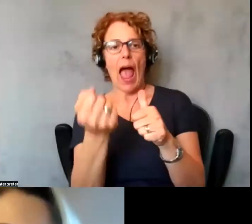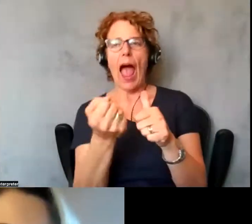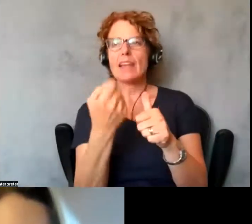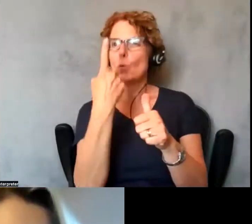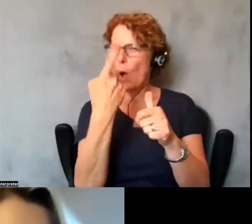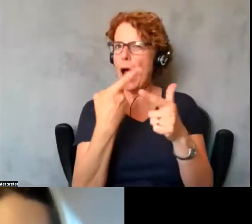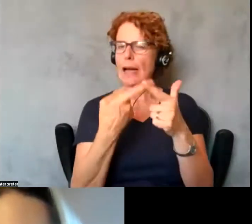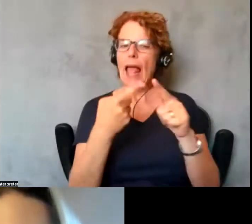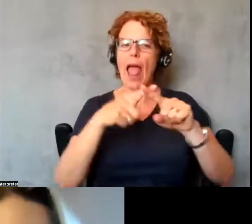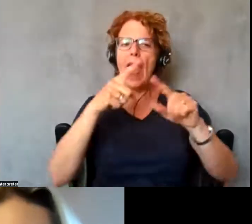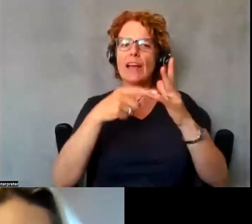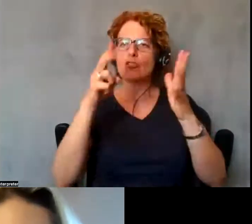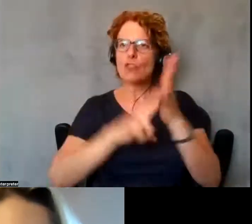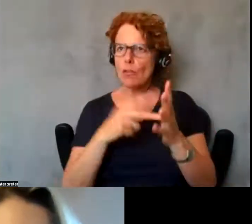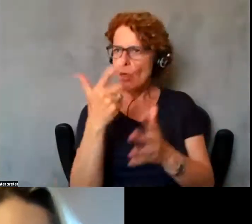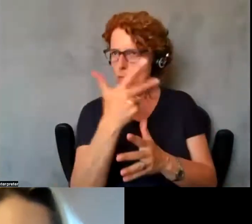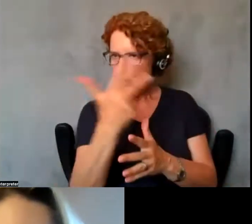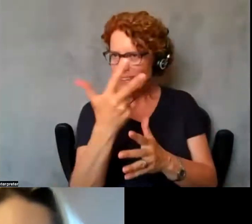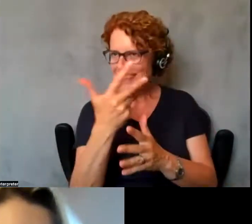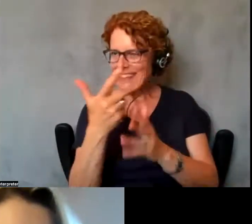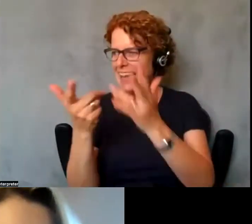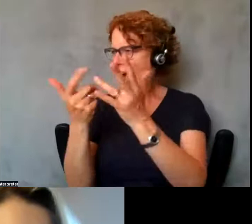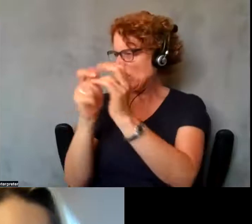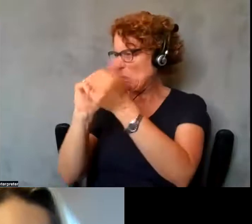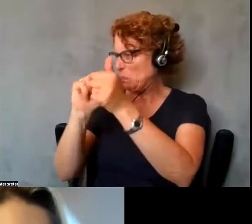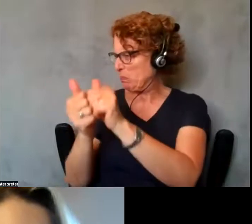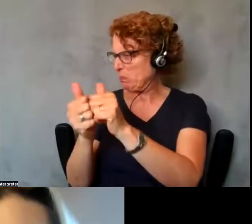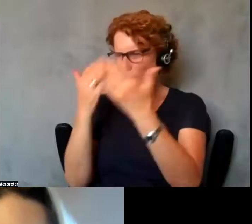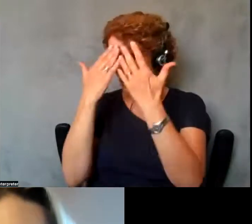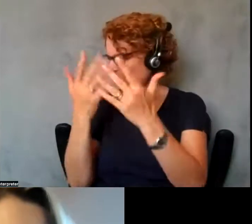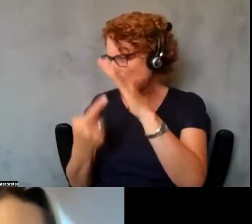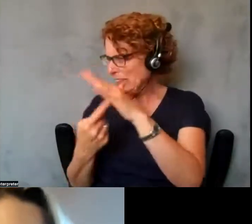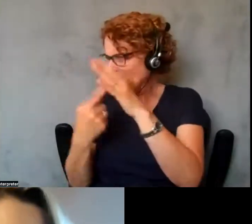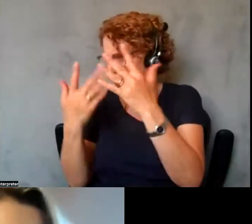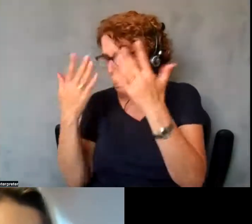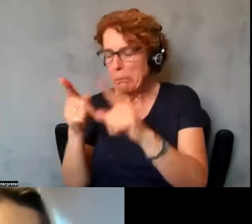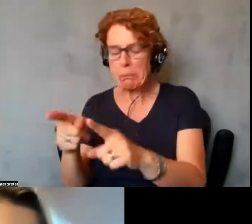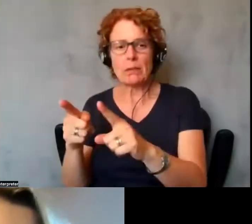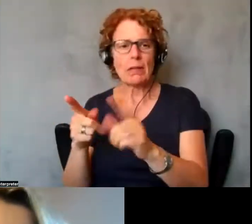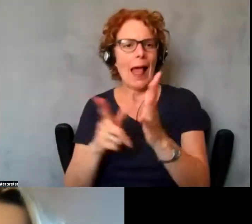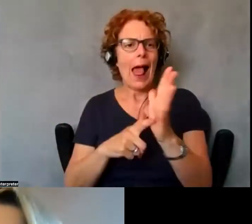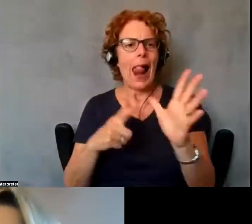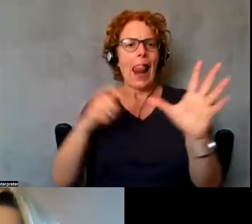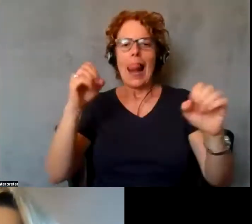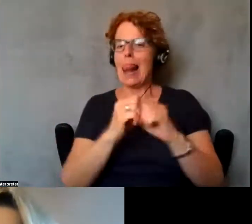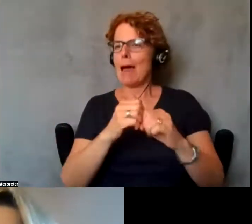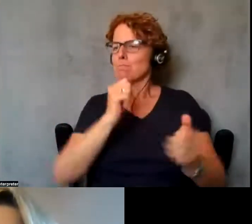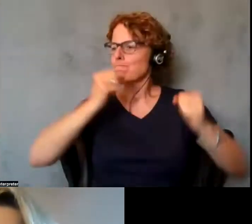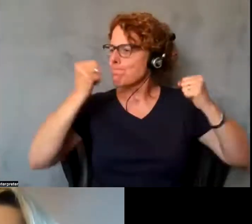exon 13 mutations and a second mutation, which is a variant of uncertain significance. And the labs just will not change their